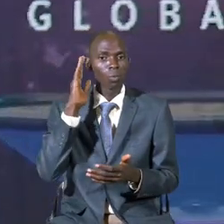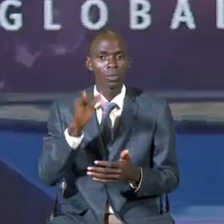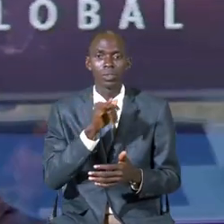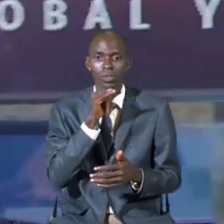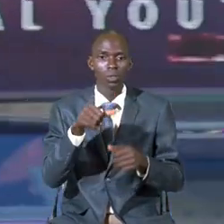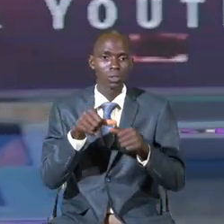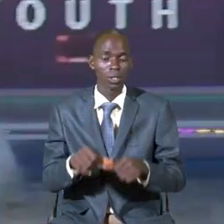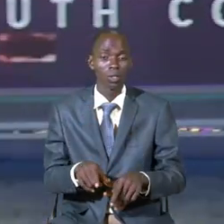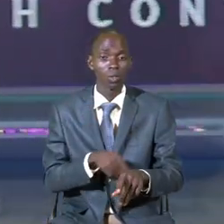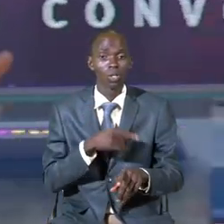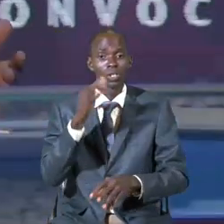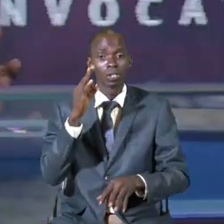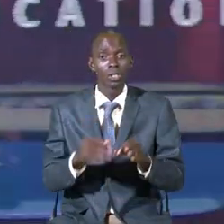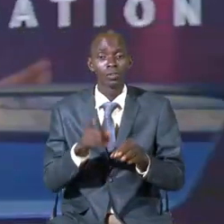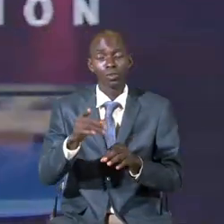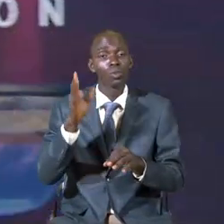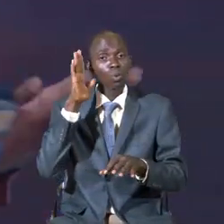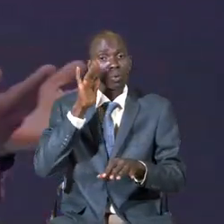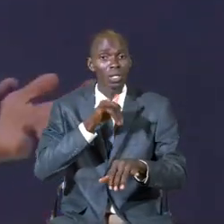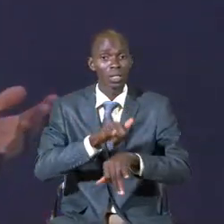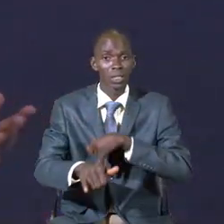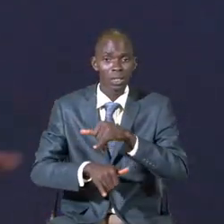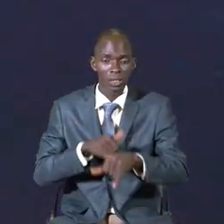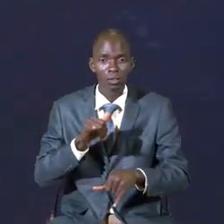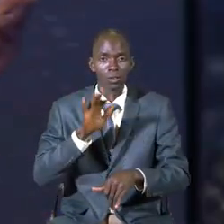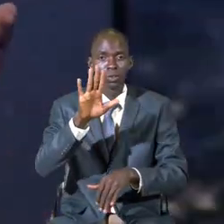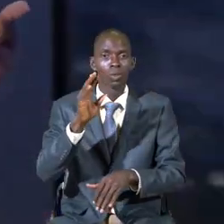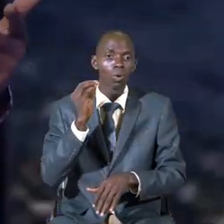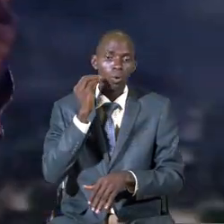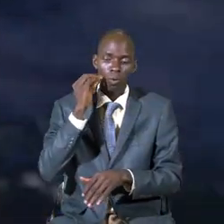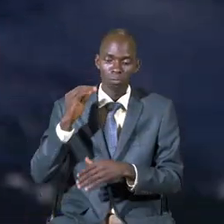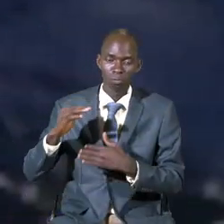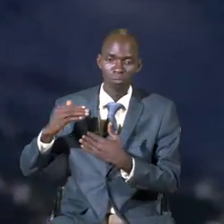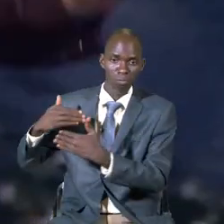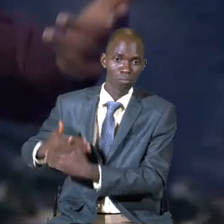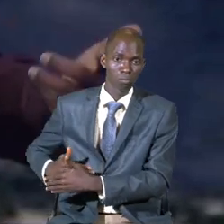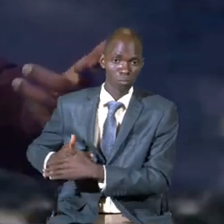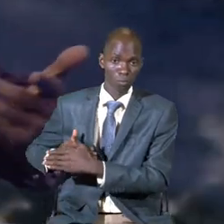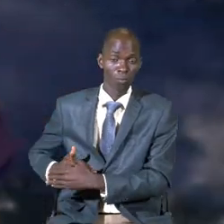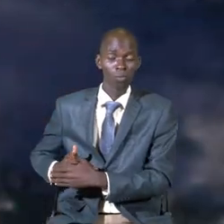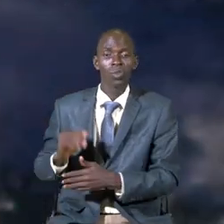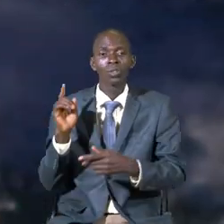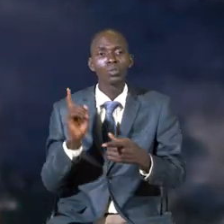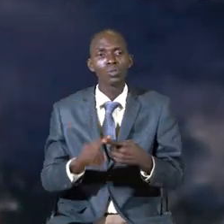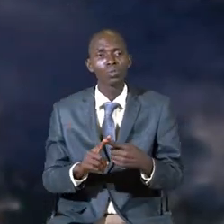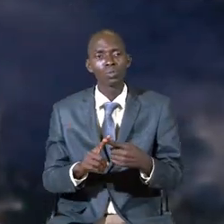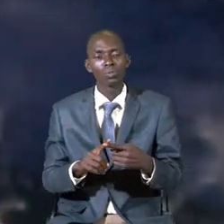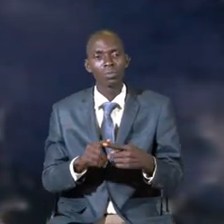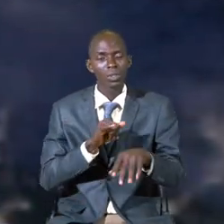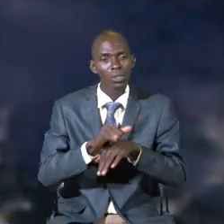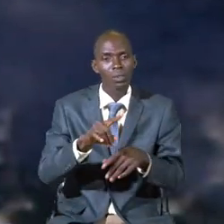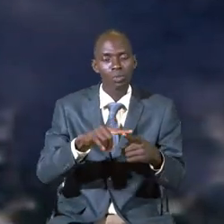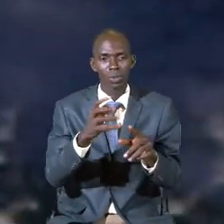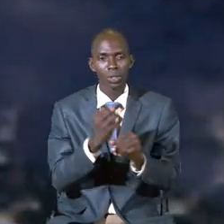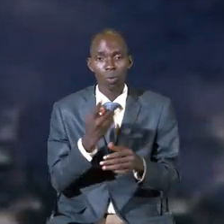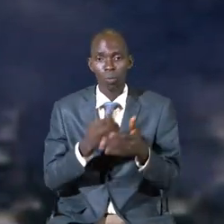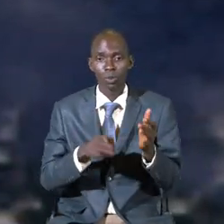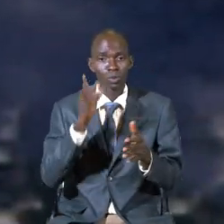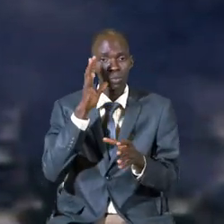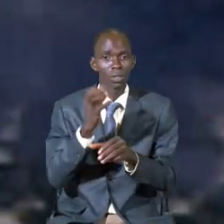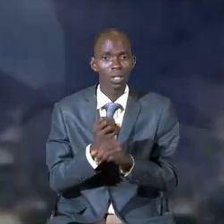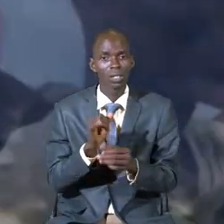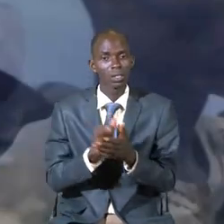i'm going to deceive my neighbor to get what i want to get that thing will